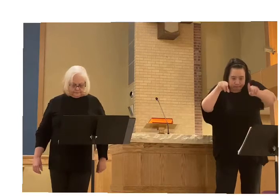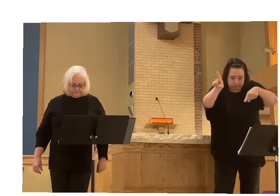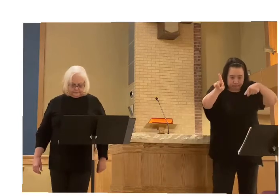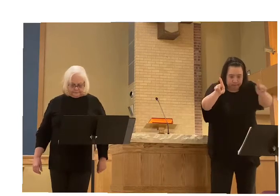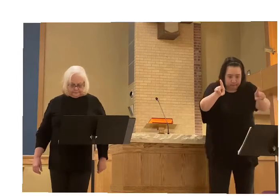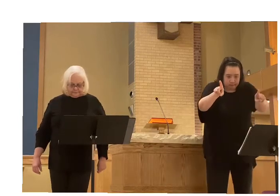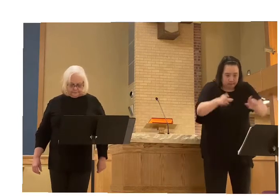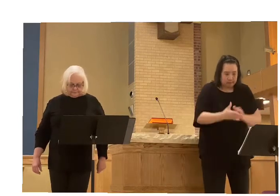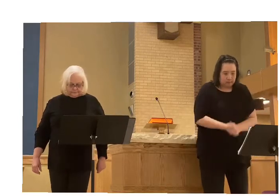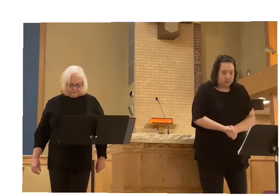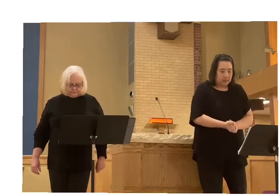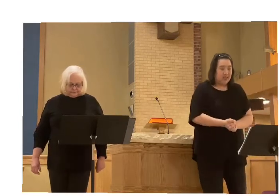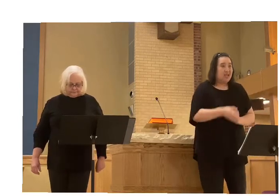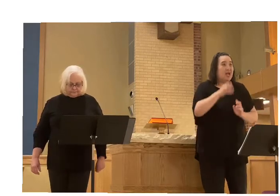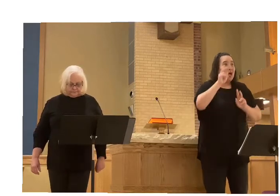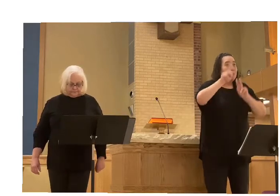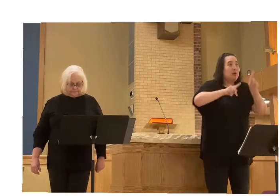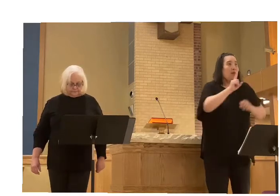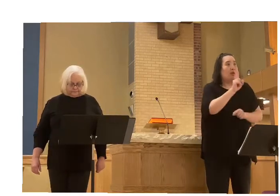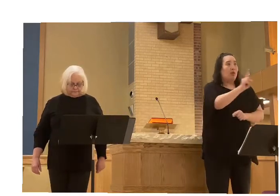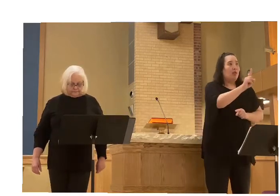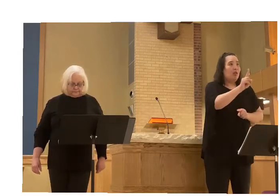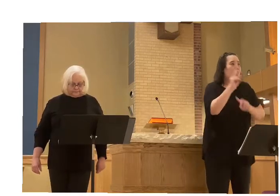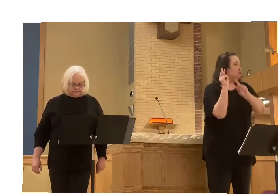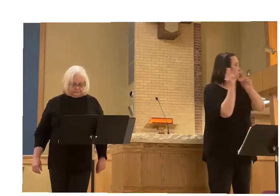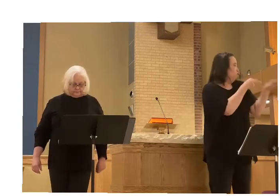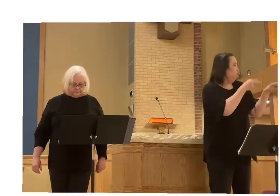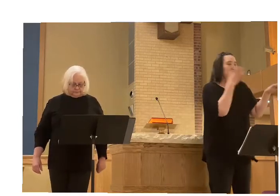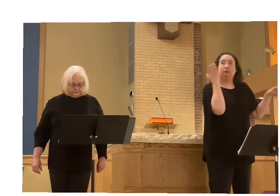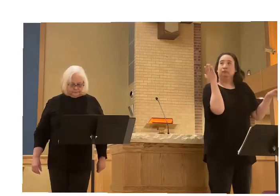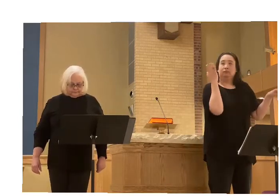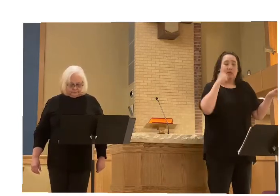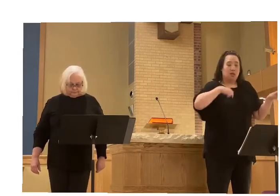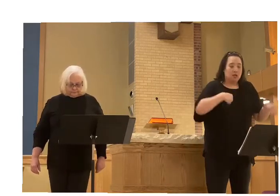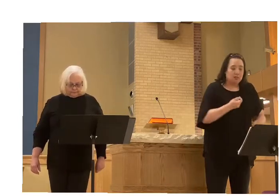whom men turn away, and we held him in no esteem.